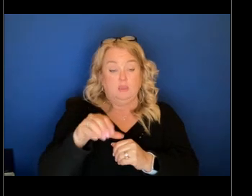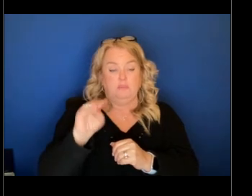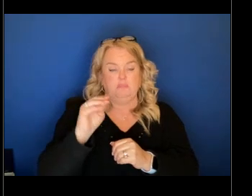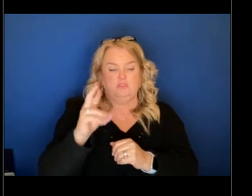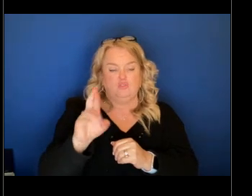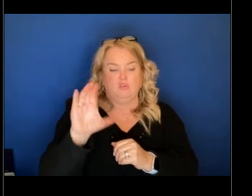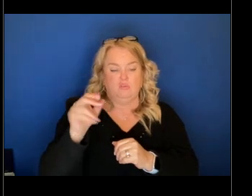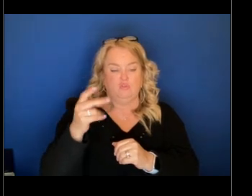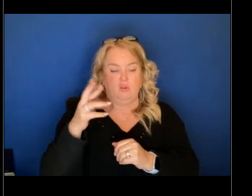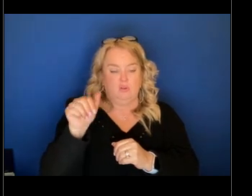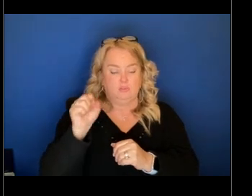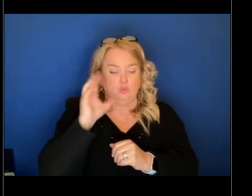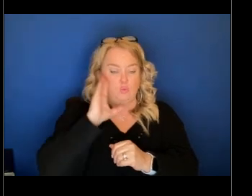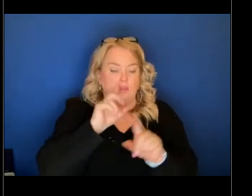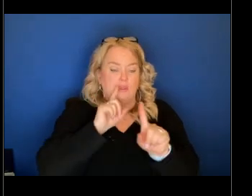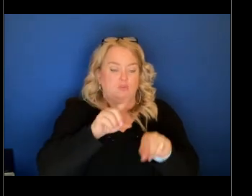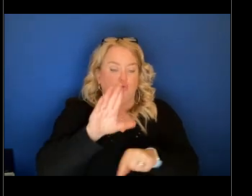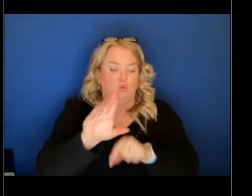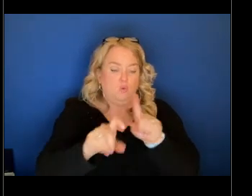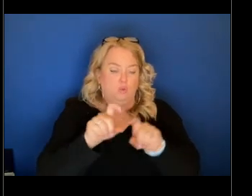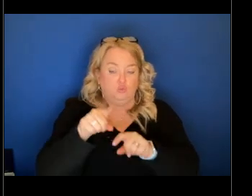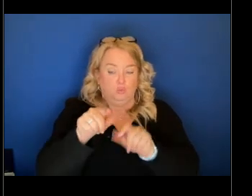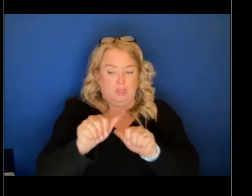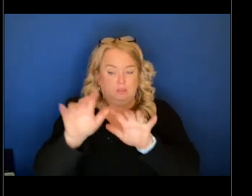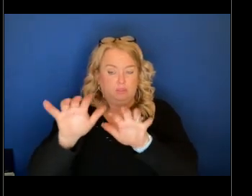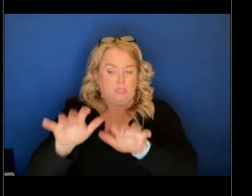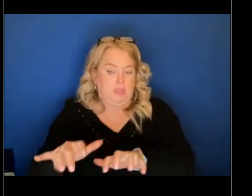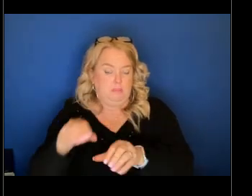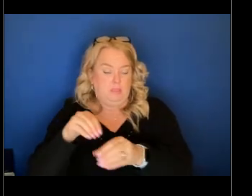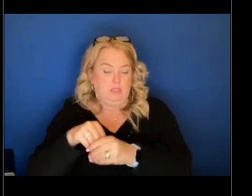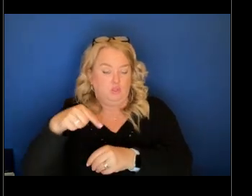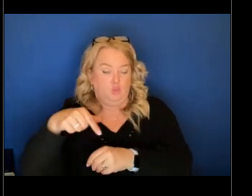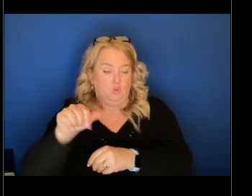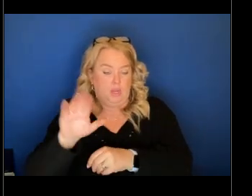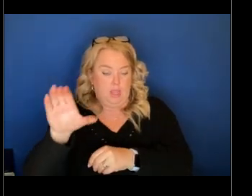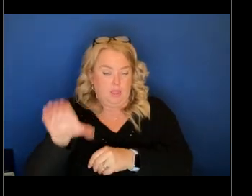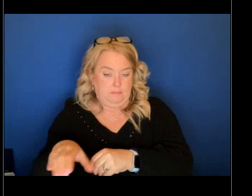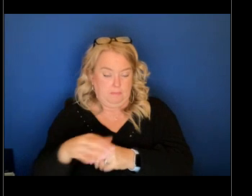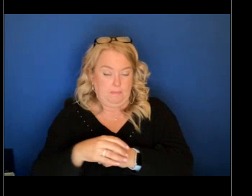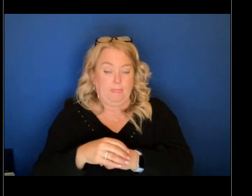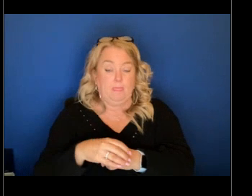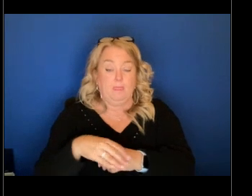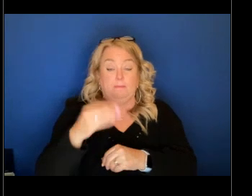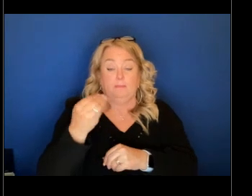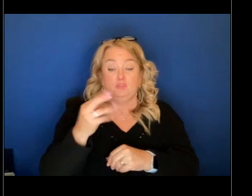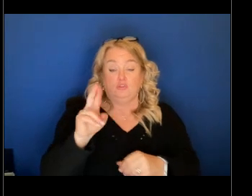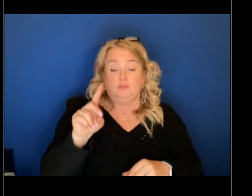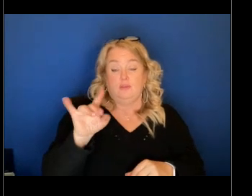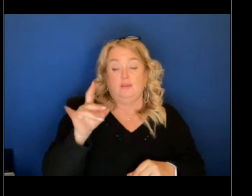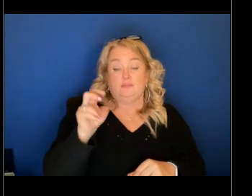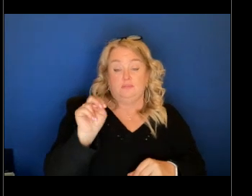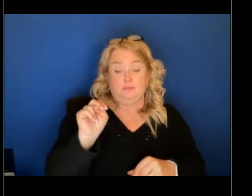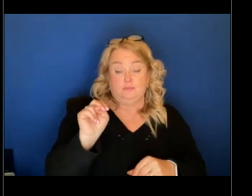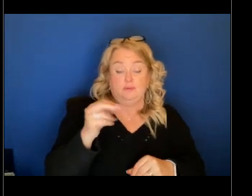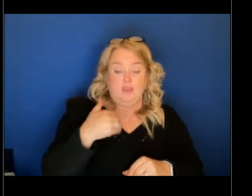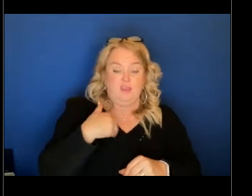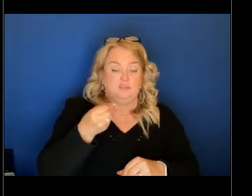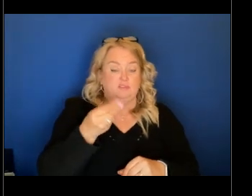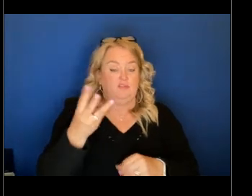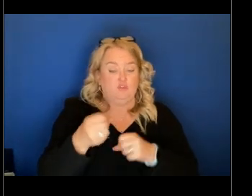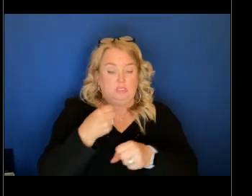answer your questions, which you can type in the questions pod. Mr. Dyson has several years of